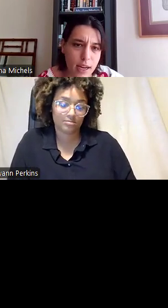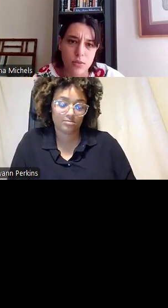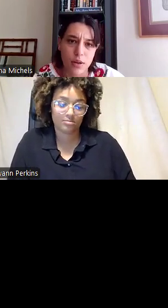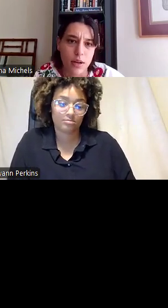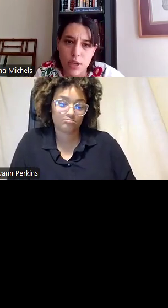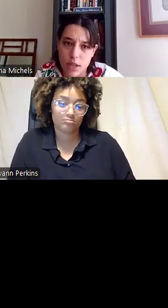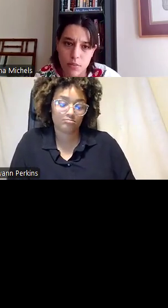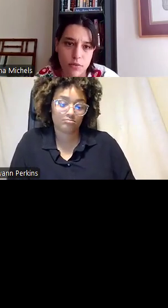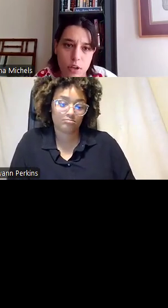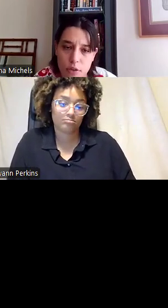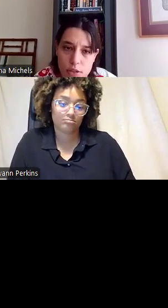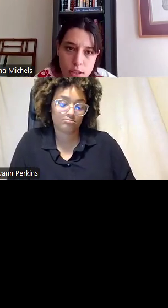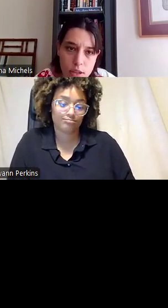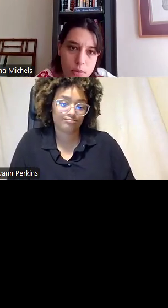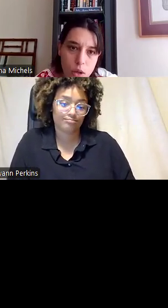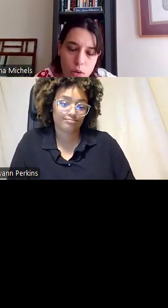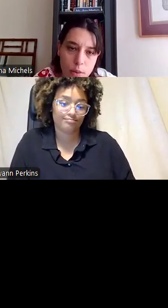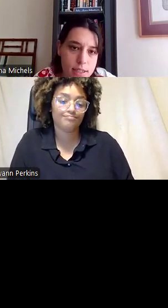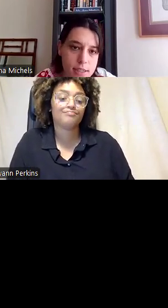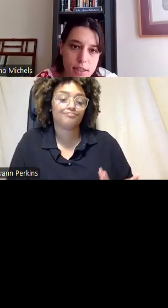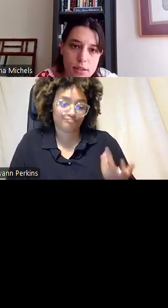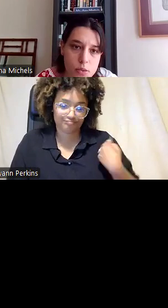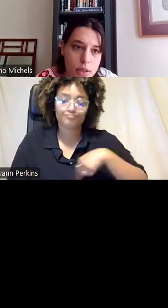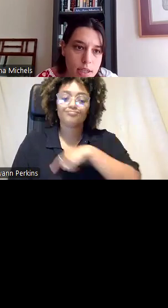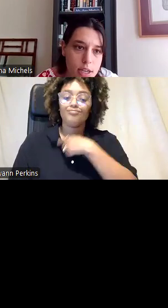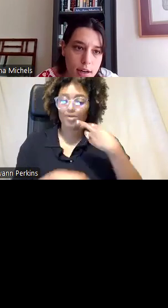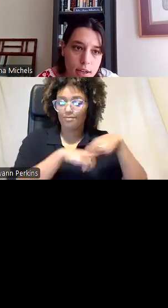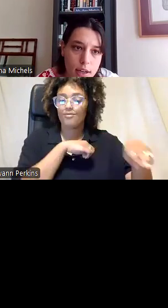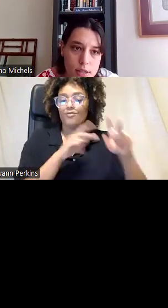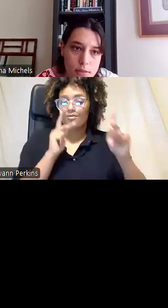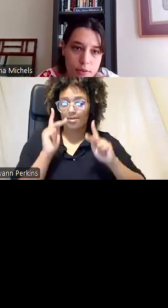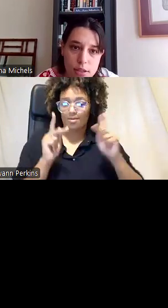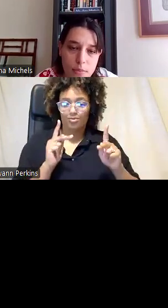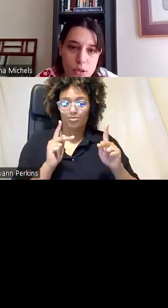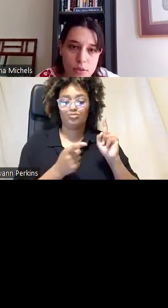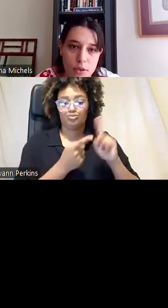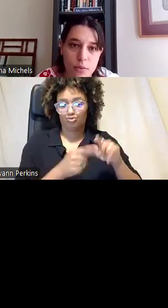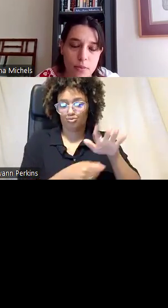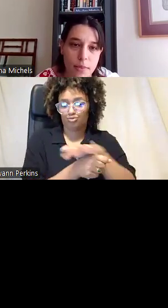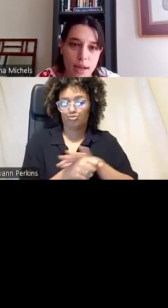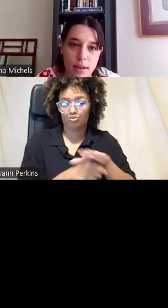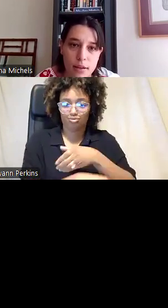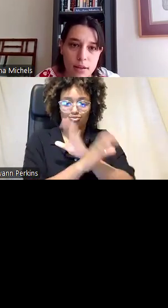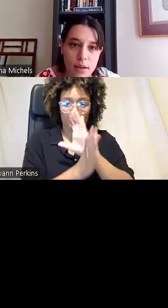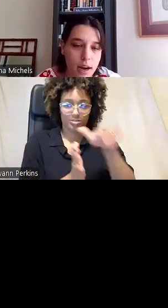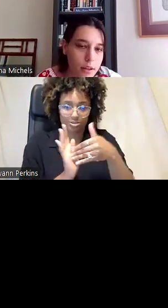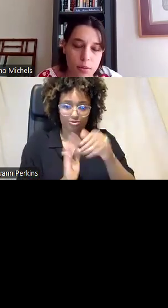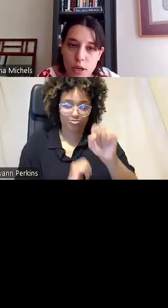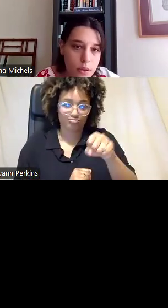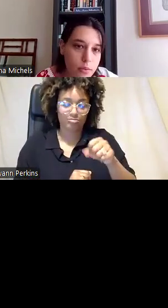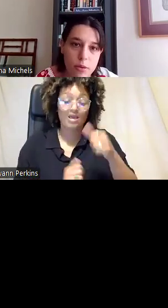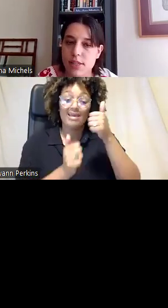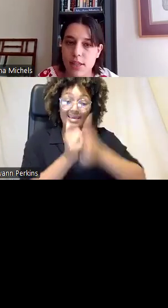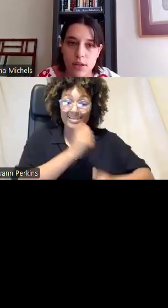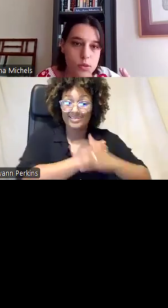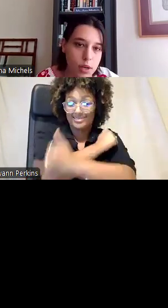Yeah, and I do want to, we refer folks to the local rape crisis centers. There's one in each county, as obviously most of you may either